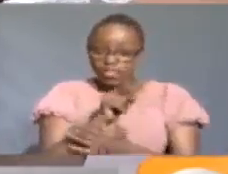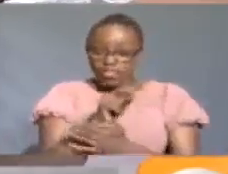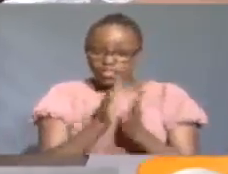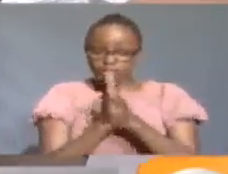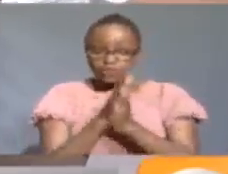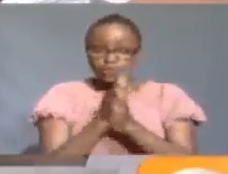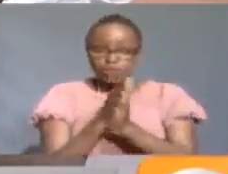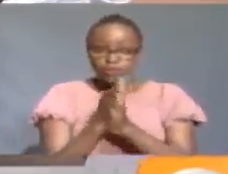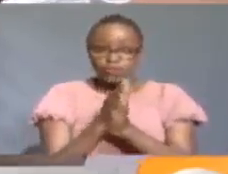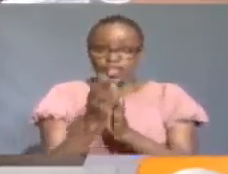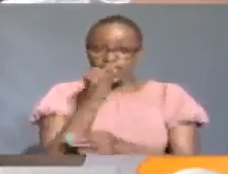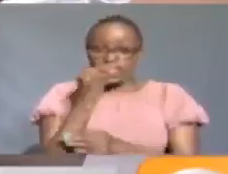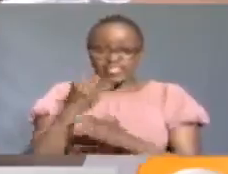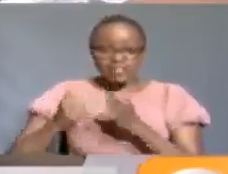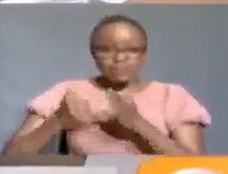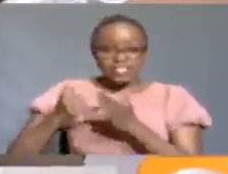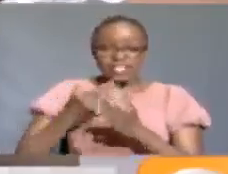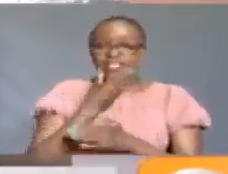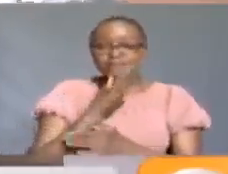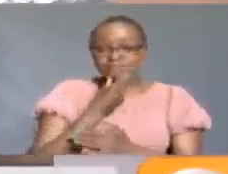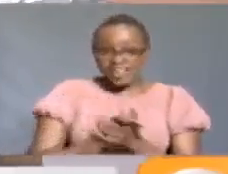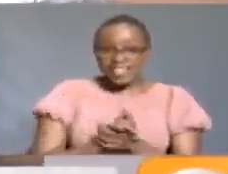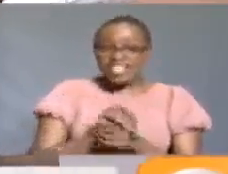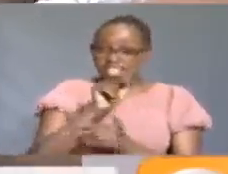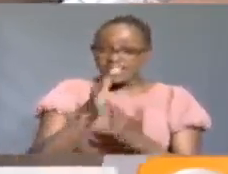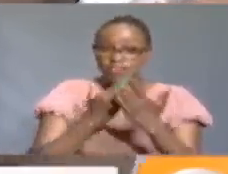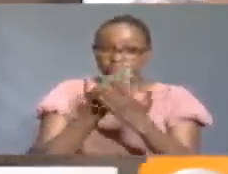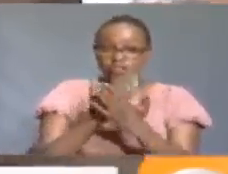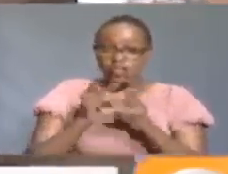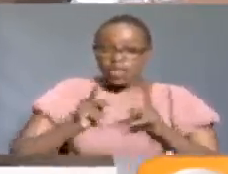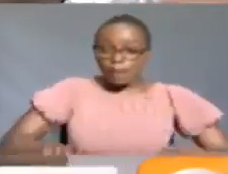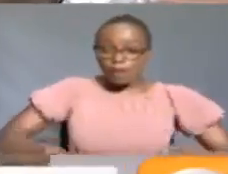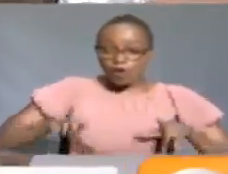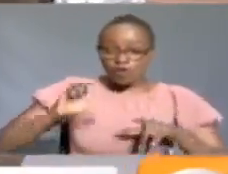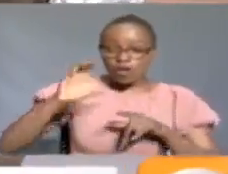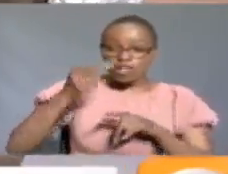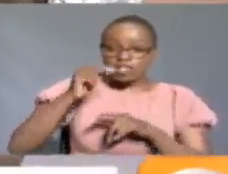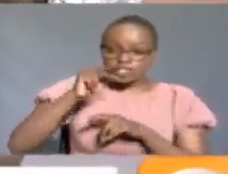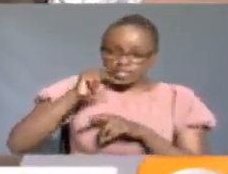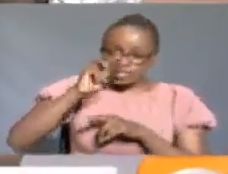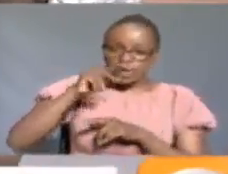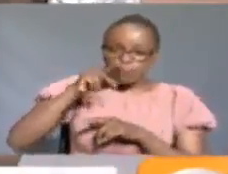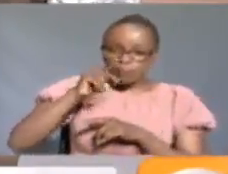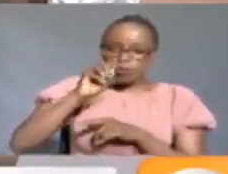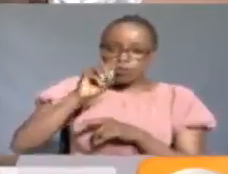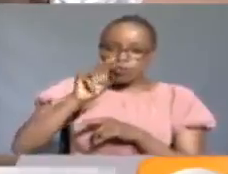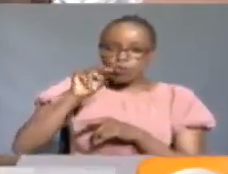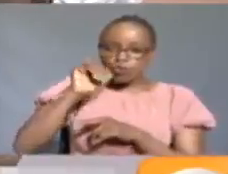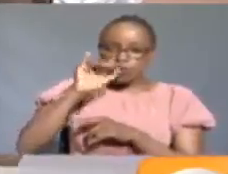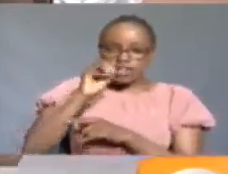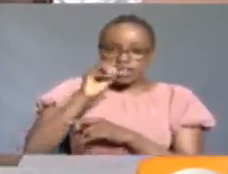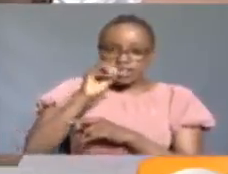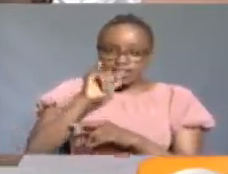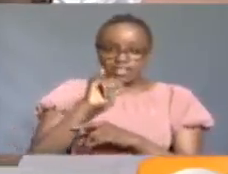story, The Eating Machine Man, was suggested by residents of Chepkunyuk, who call